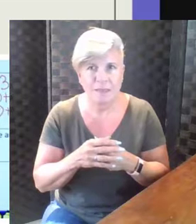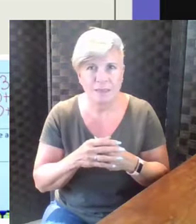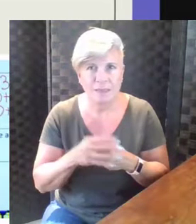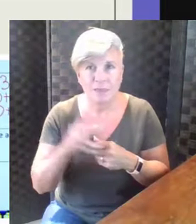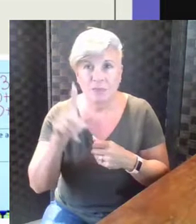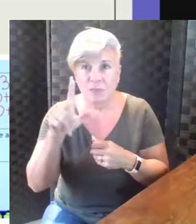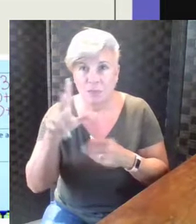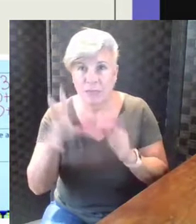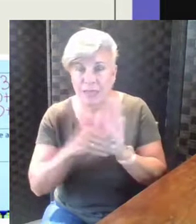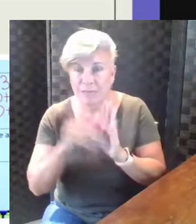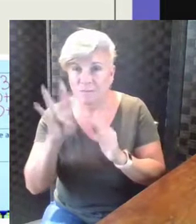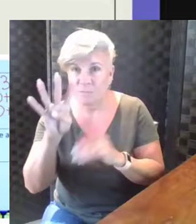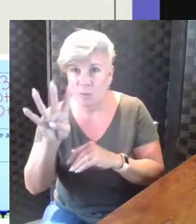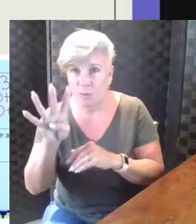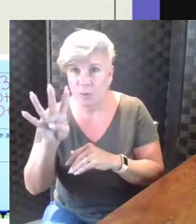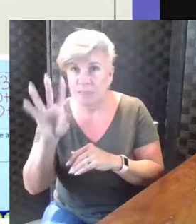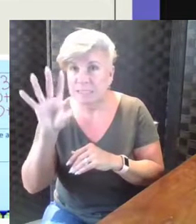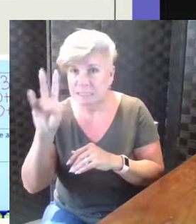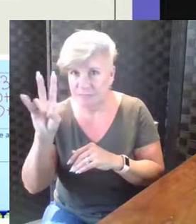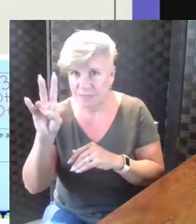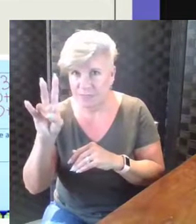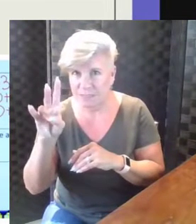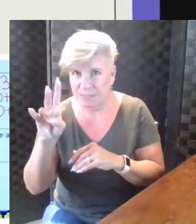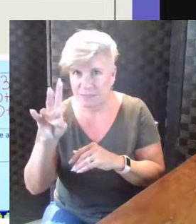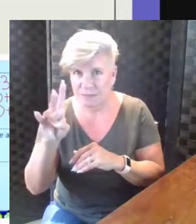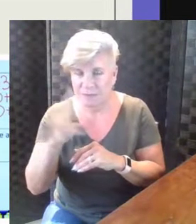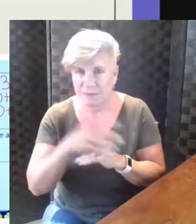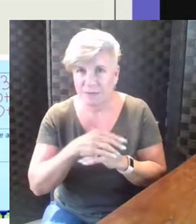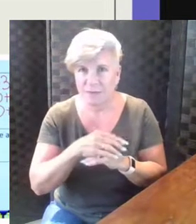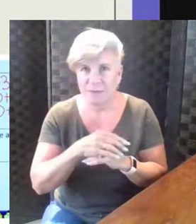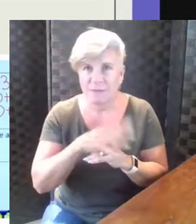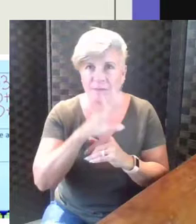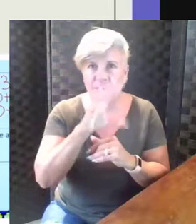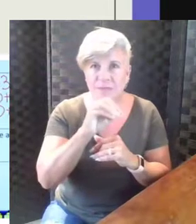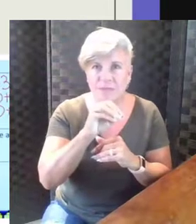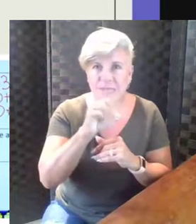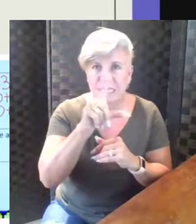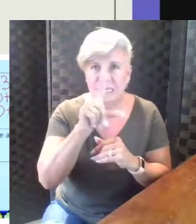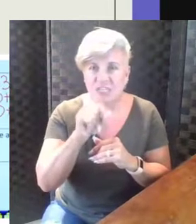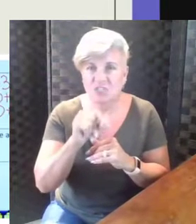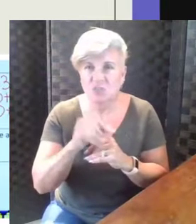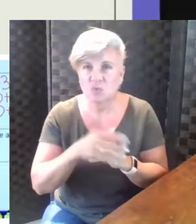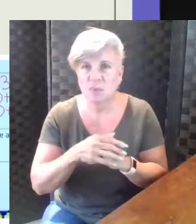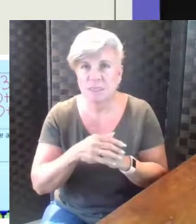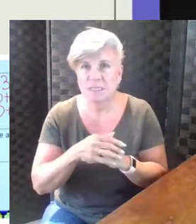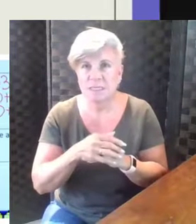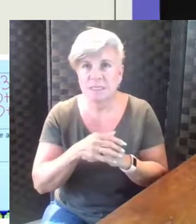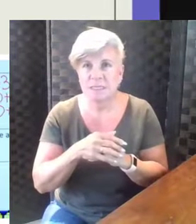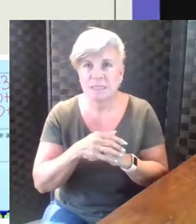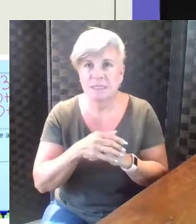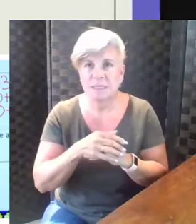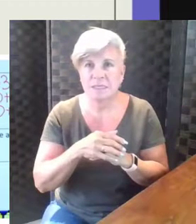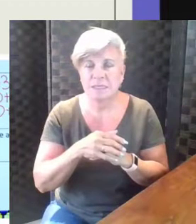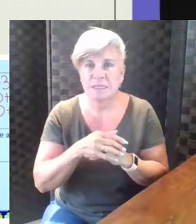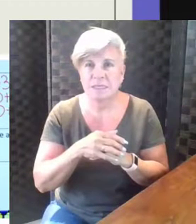Three 1s and 4 1s is 7 1s. 50 plus